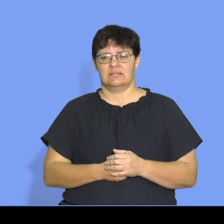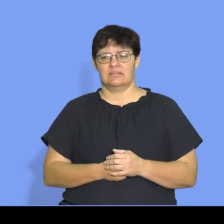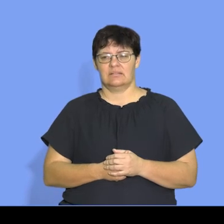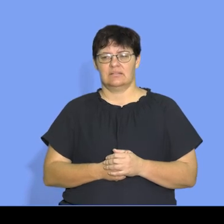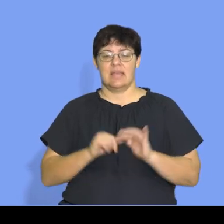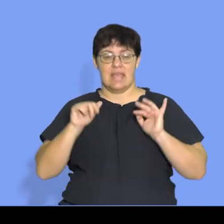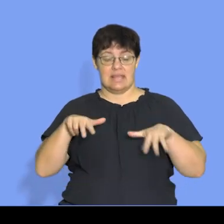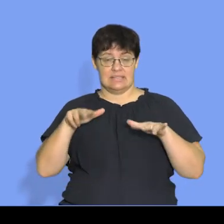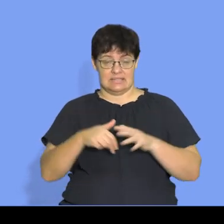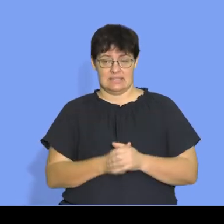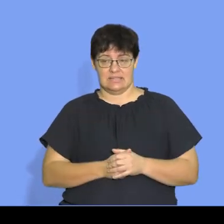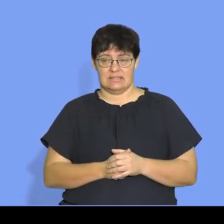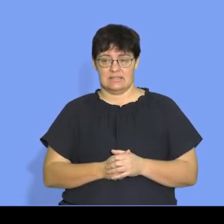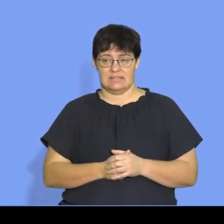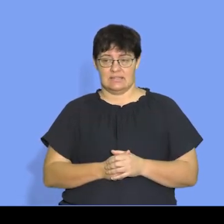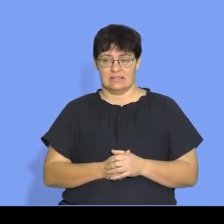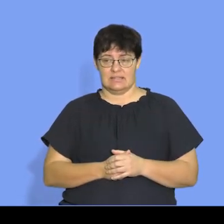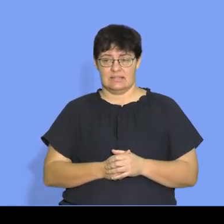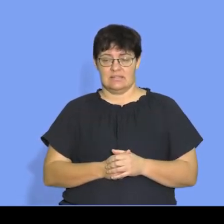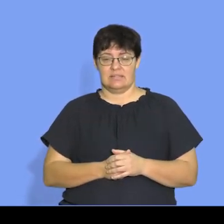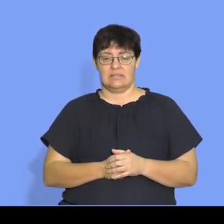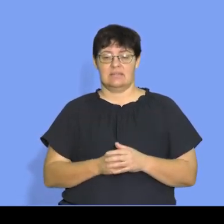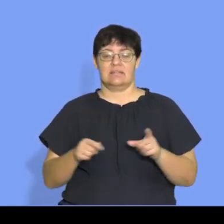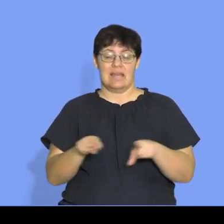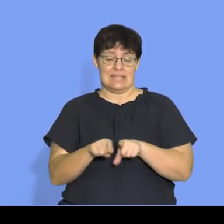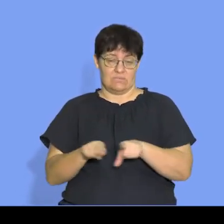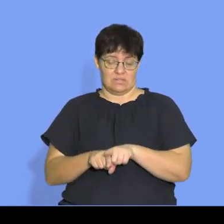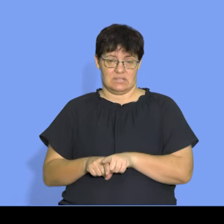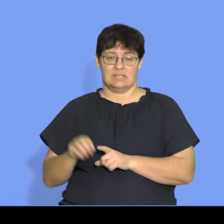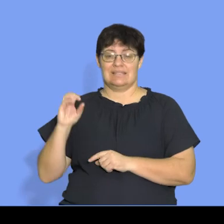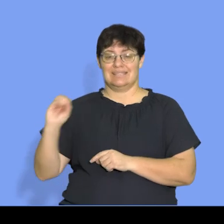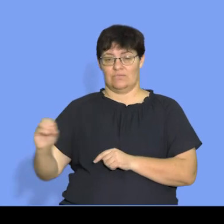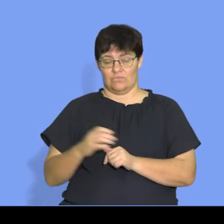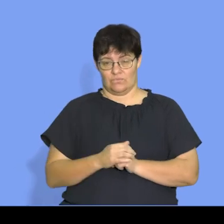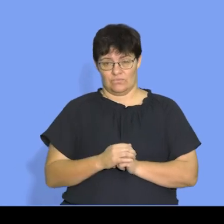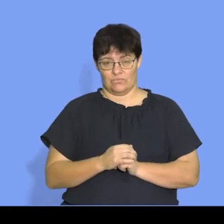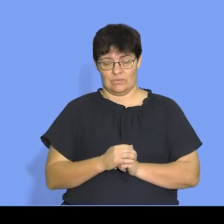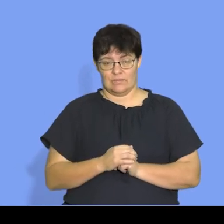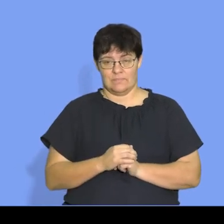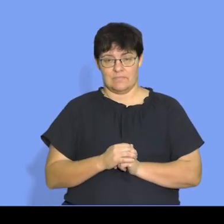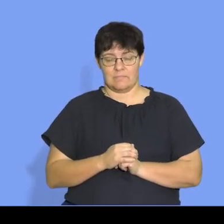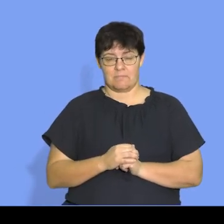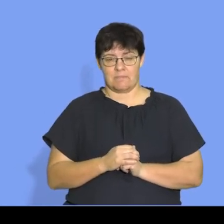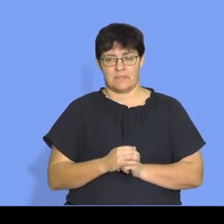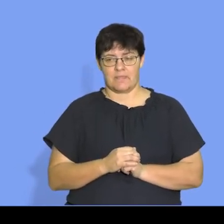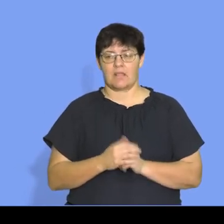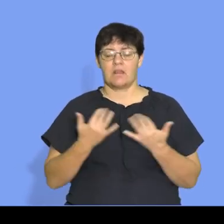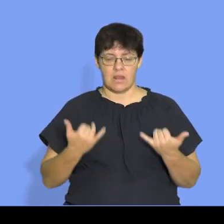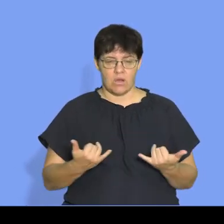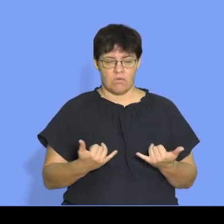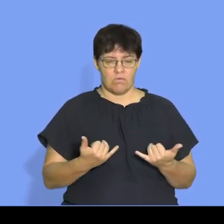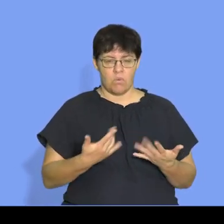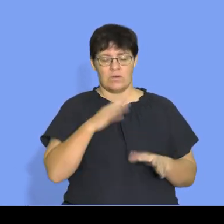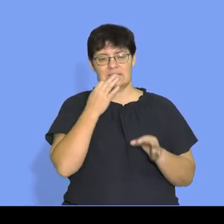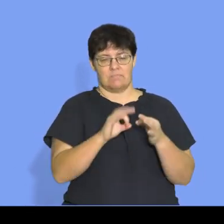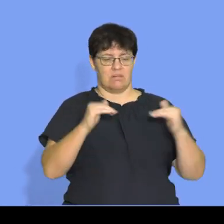18, right? So this will be 18 equal to 0, right? And then you can then simplify